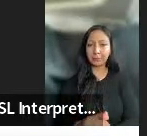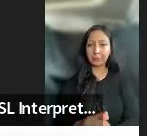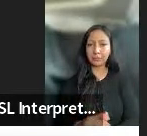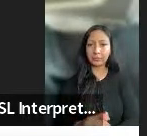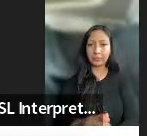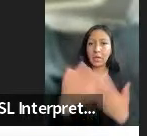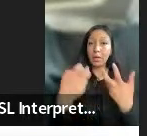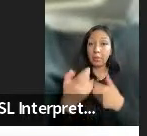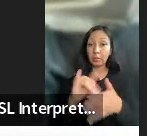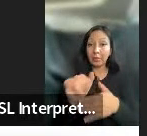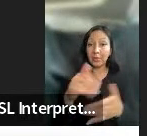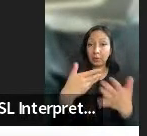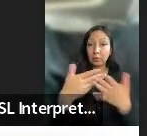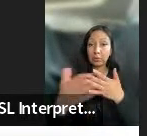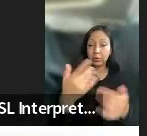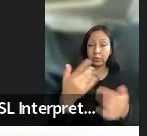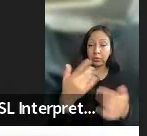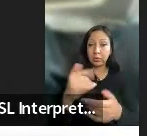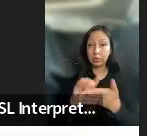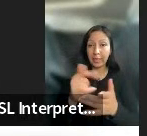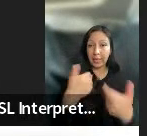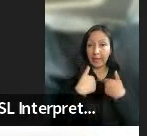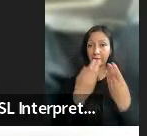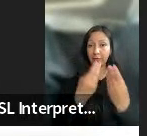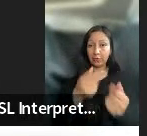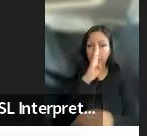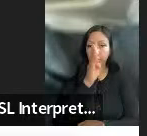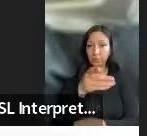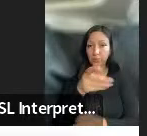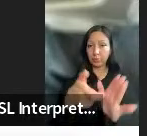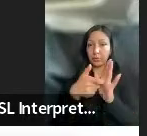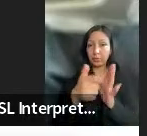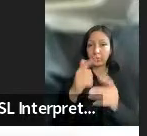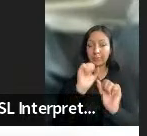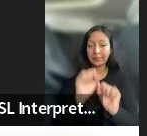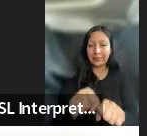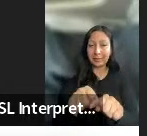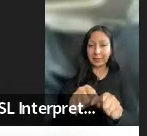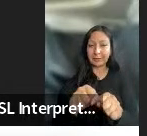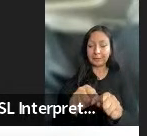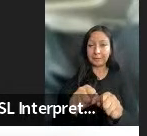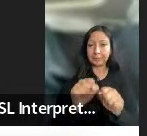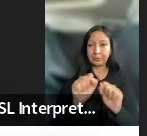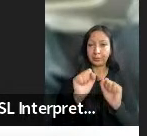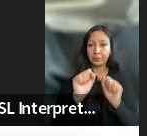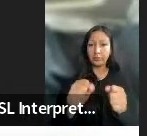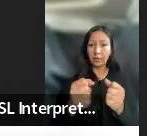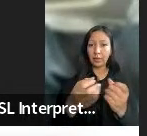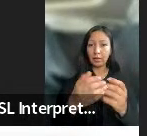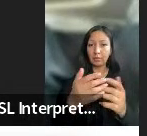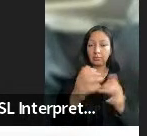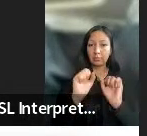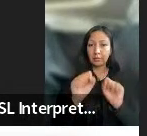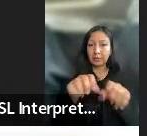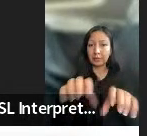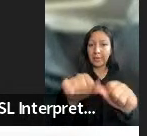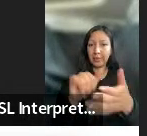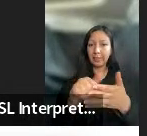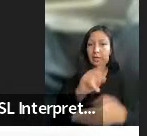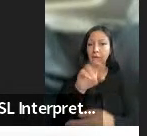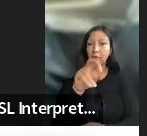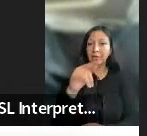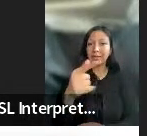The issue is that even though there are a few straightforward requirements in order to be able to pursue this zoning allowance,